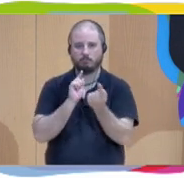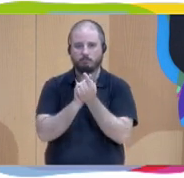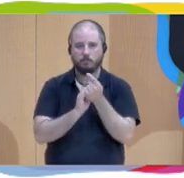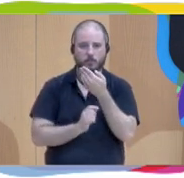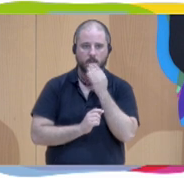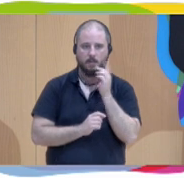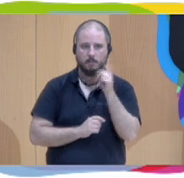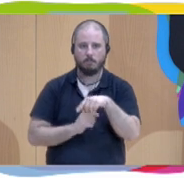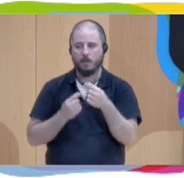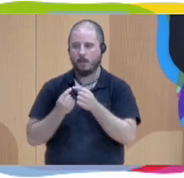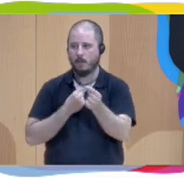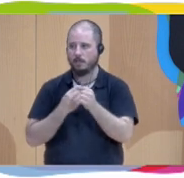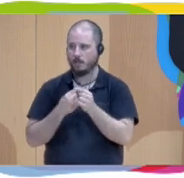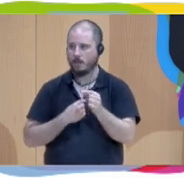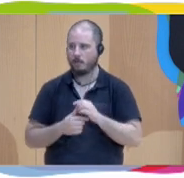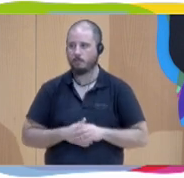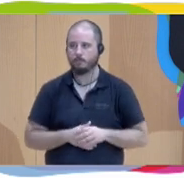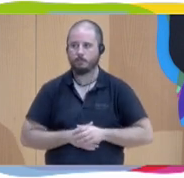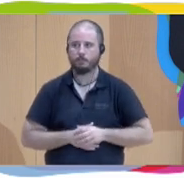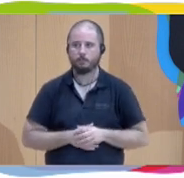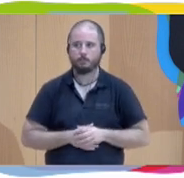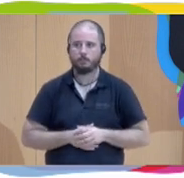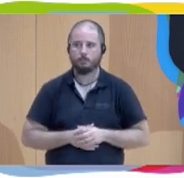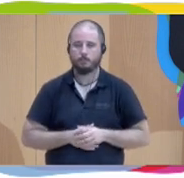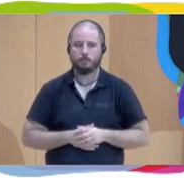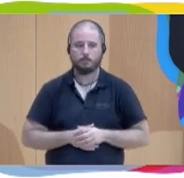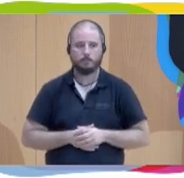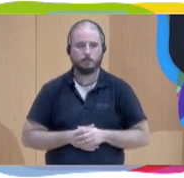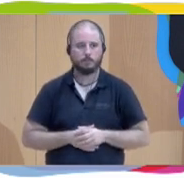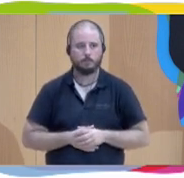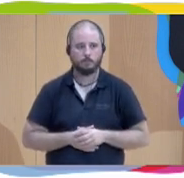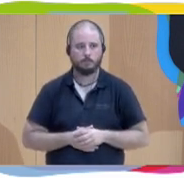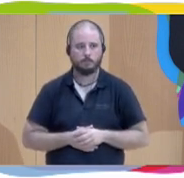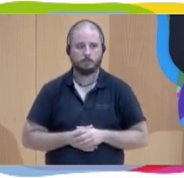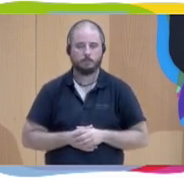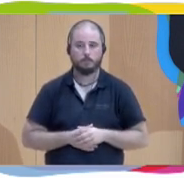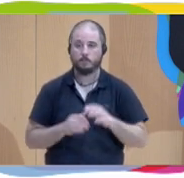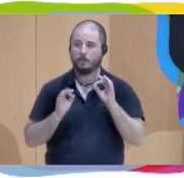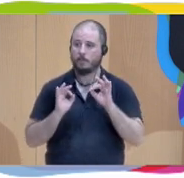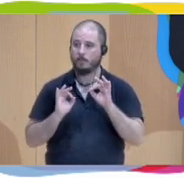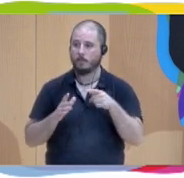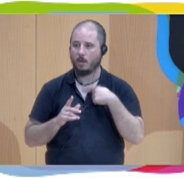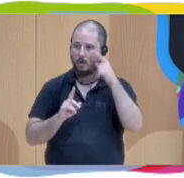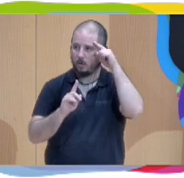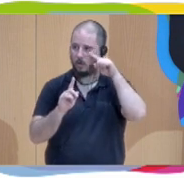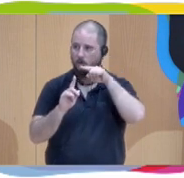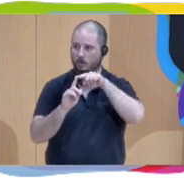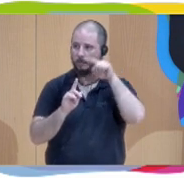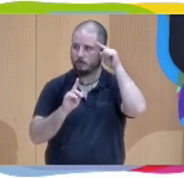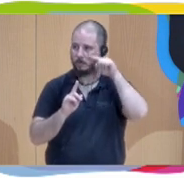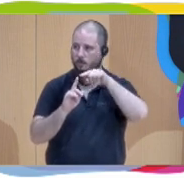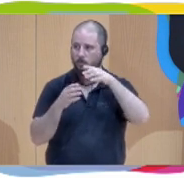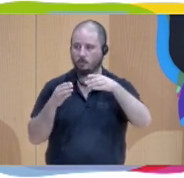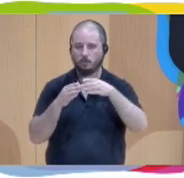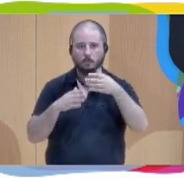facilitators training had these objectives. train and supervise new